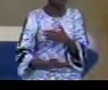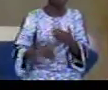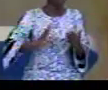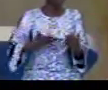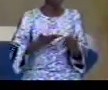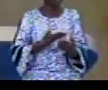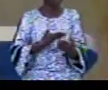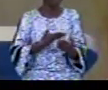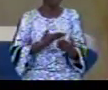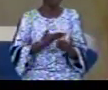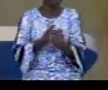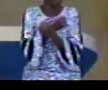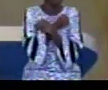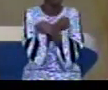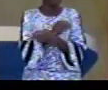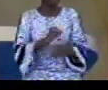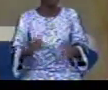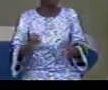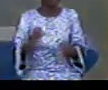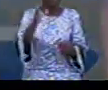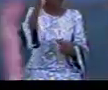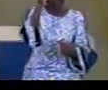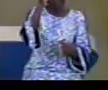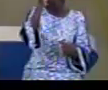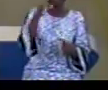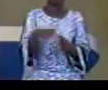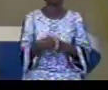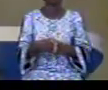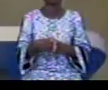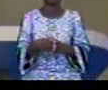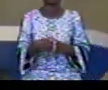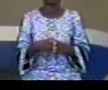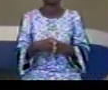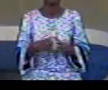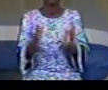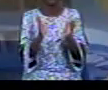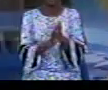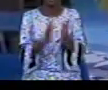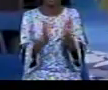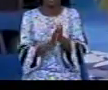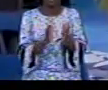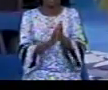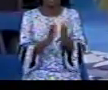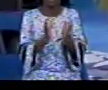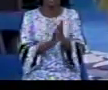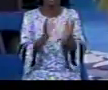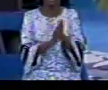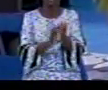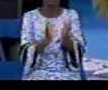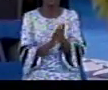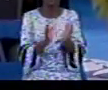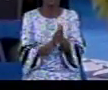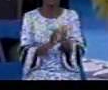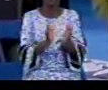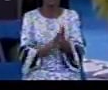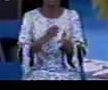father, Pastor Dr. W.F. Comey. You're welcome, sir.